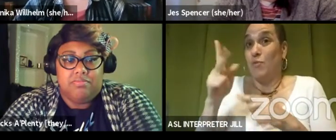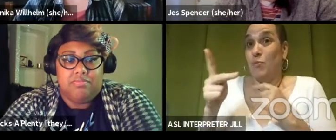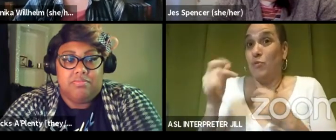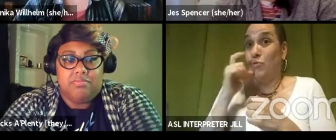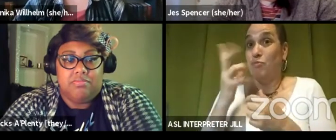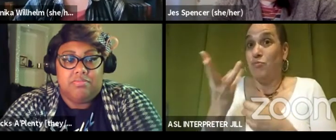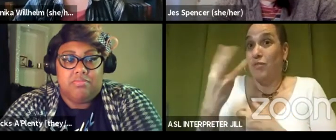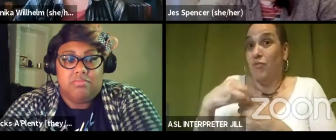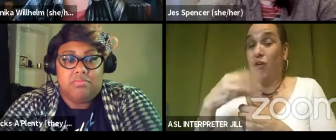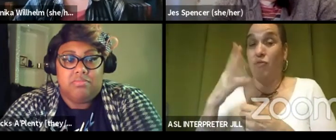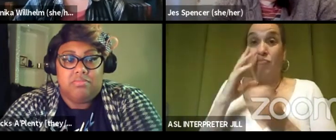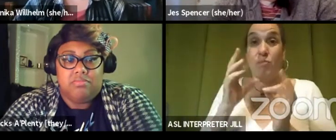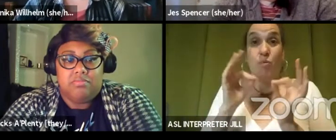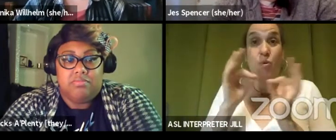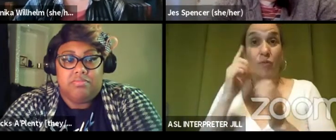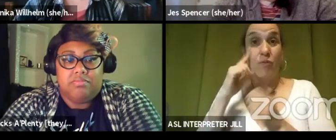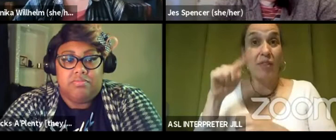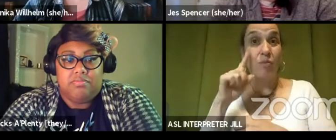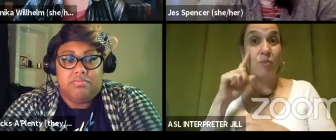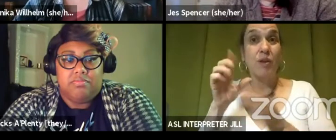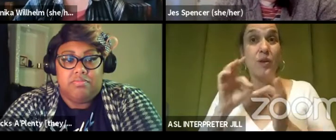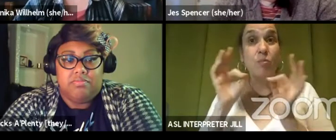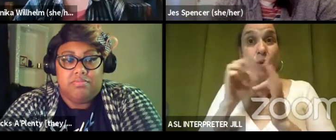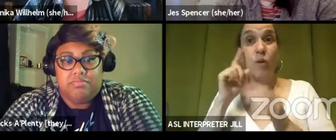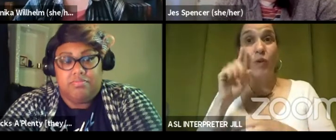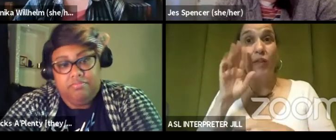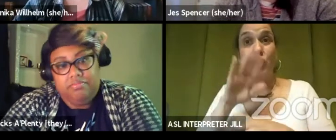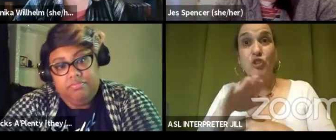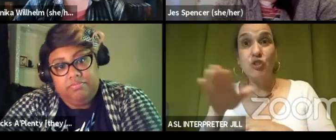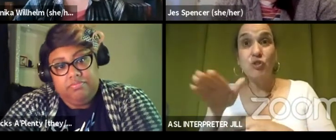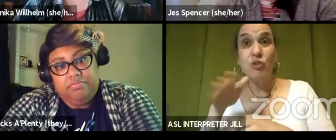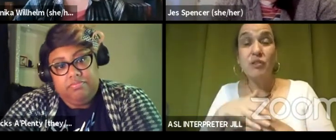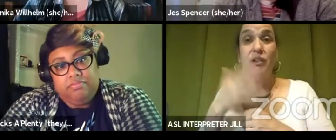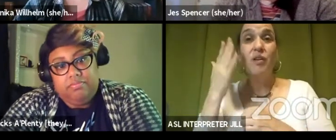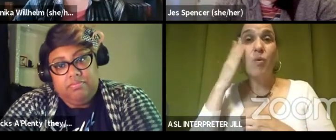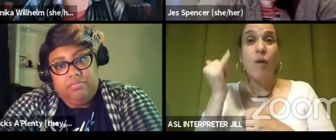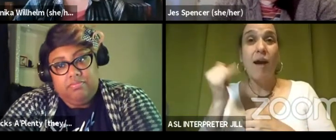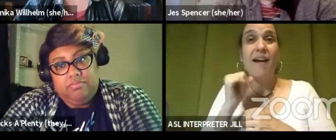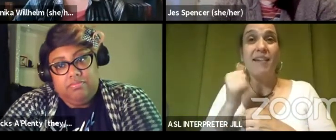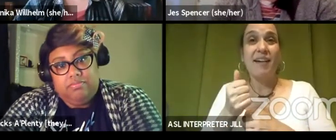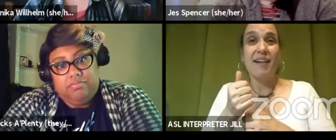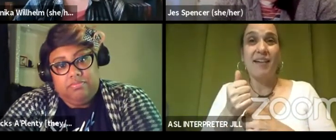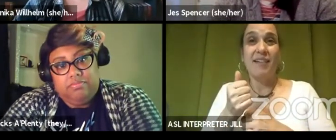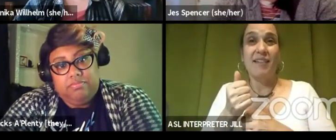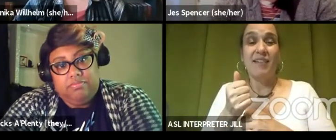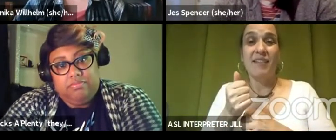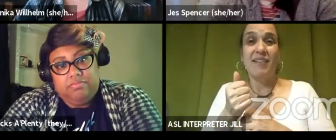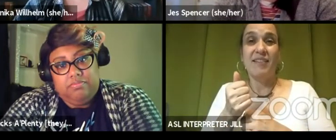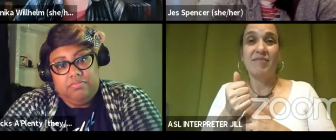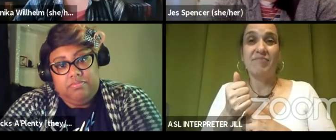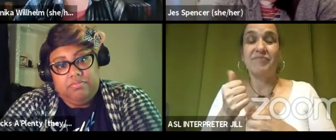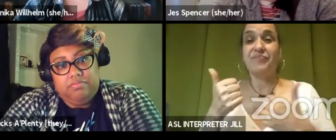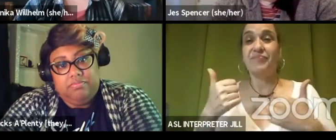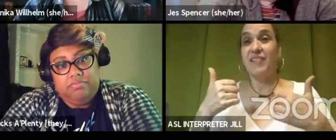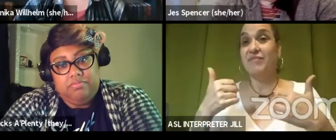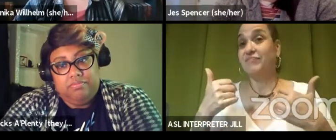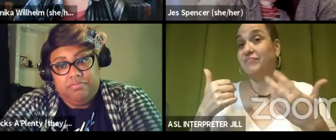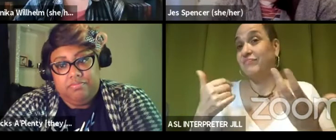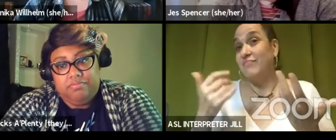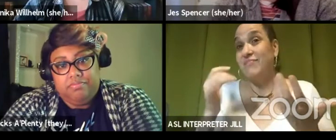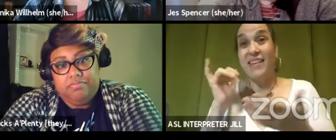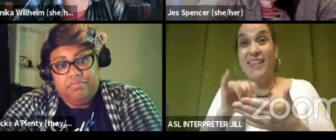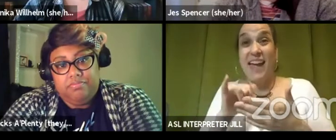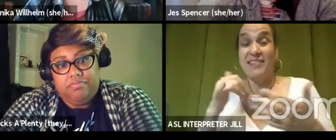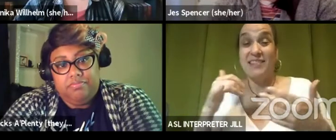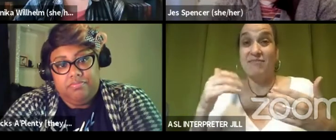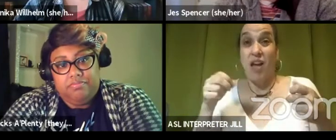them and would be important to their kids. And so why not have a, you know, that's the opportunity where